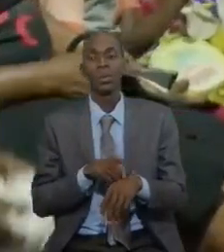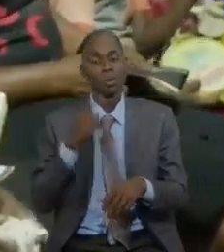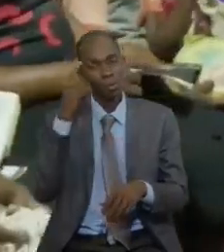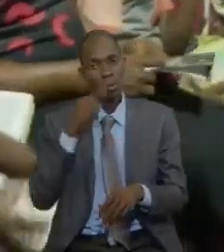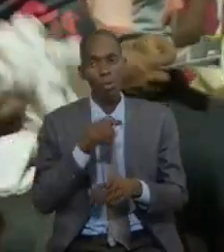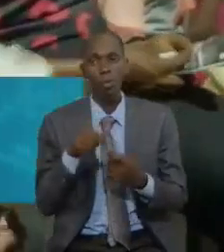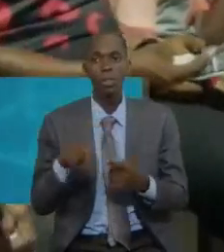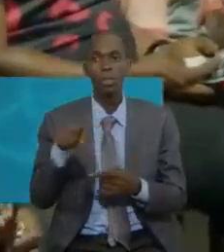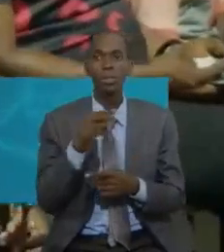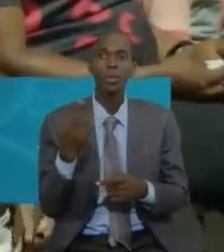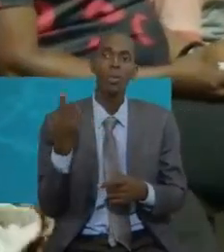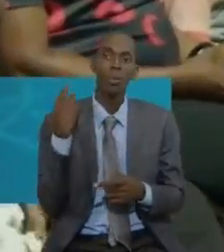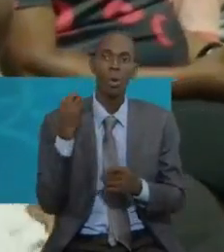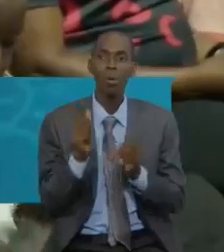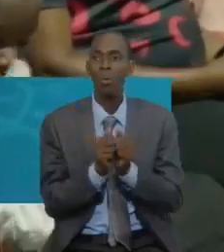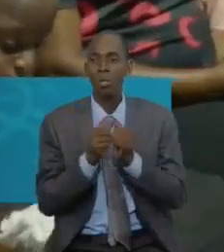without Christ.